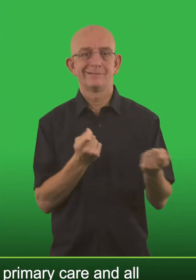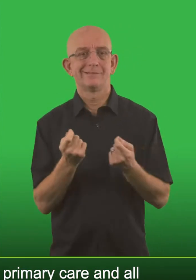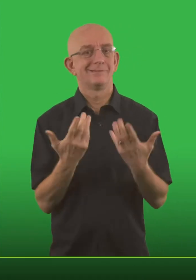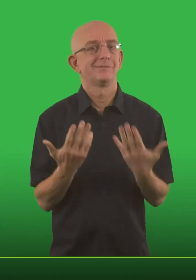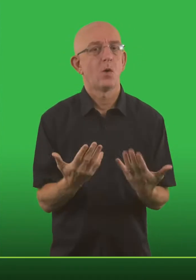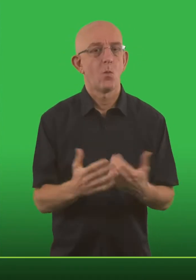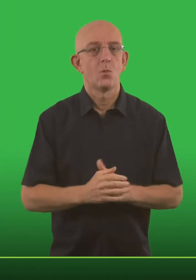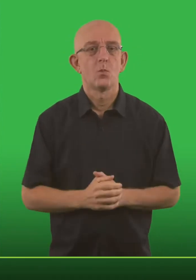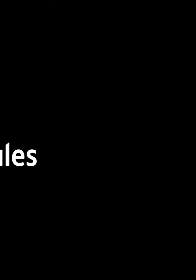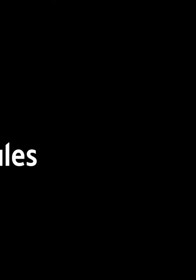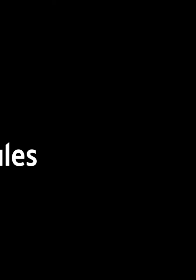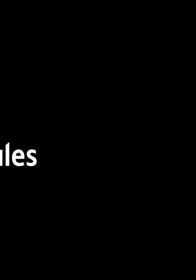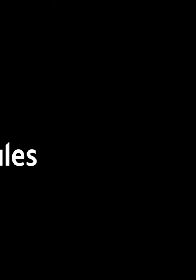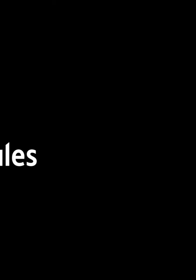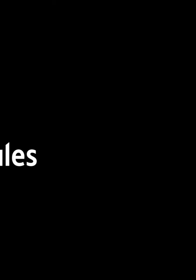at the moment.